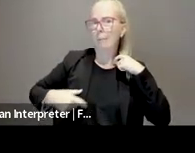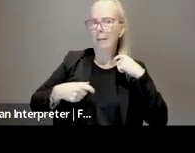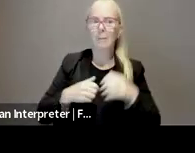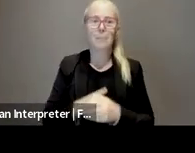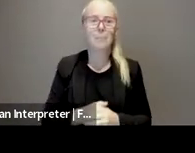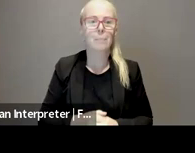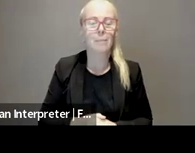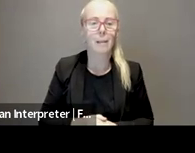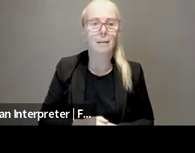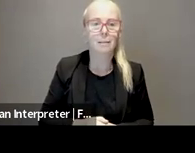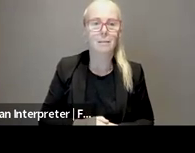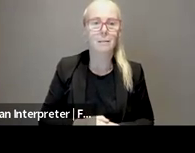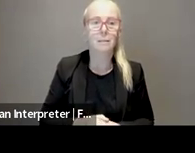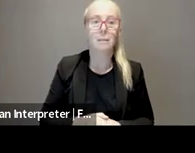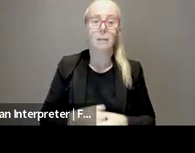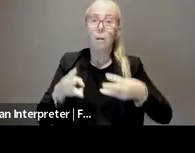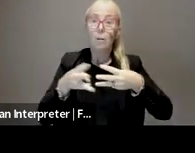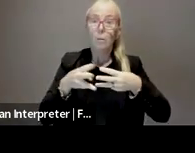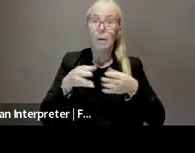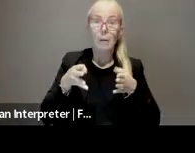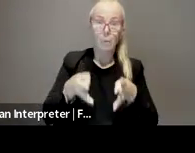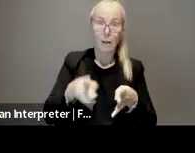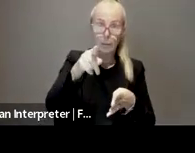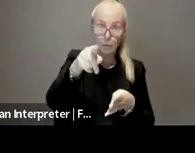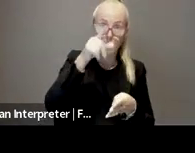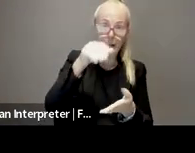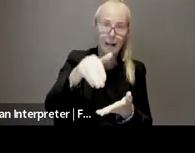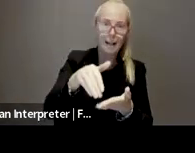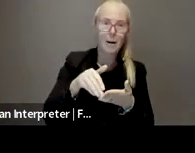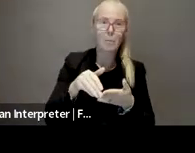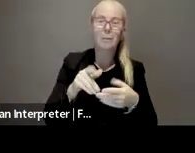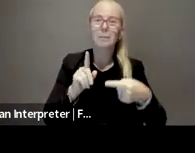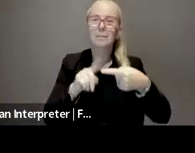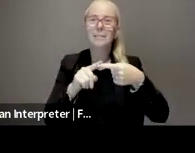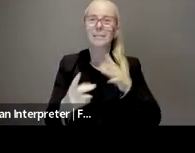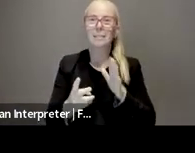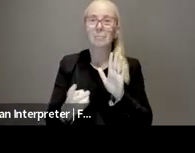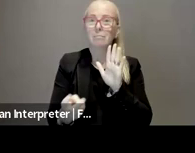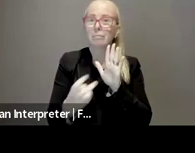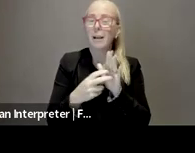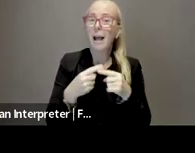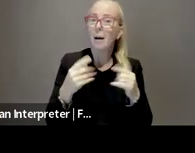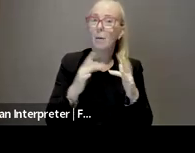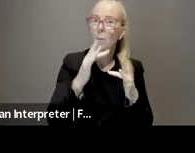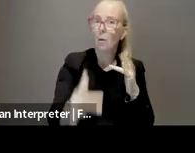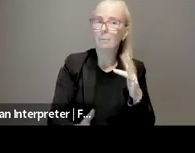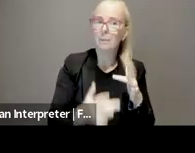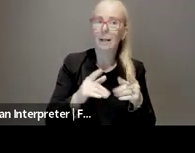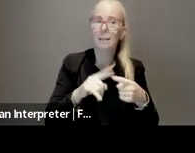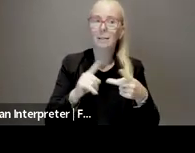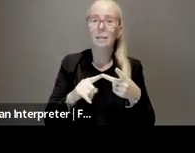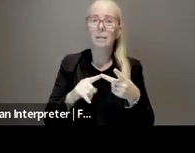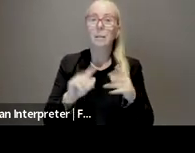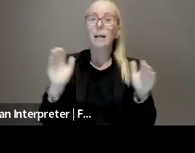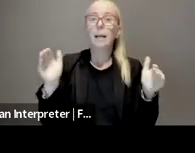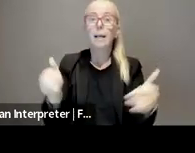that you can help are sign up on our website linked below to get involved, provide introductions to businesses or governments willing to invest in